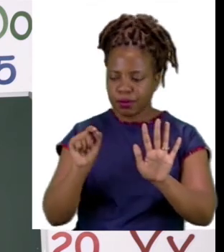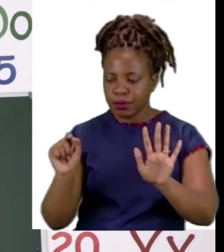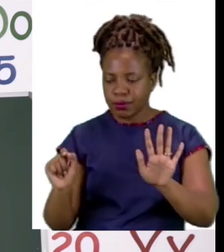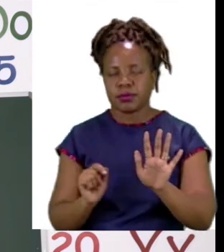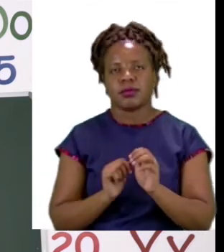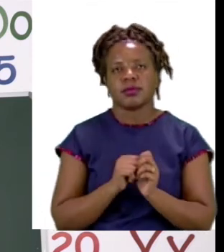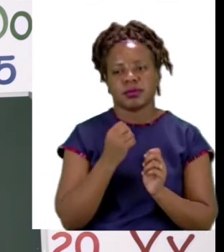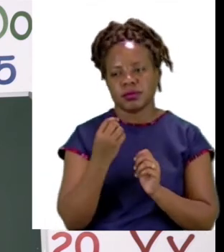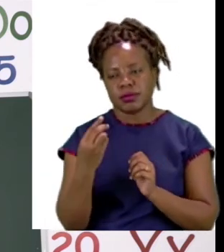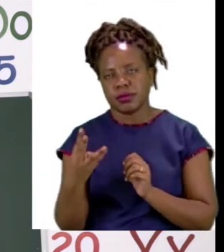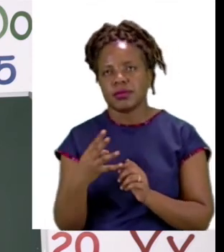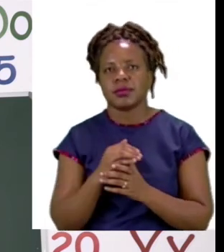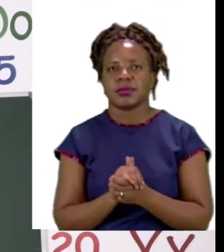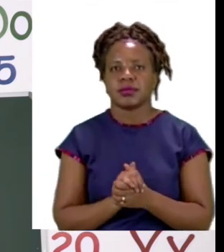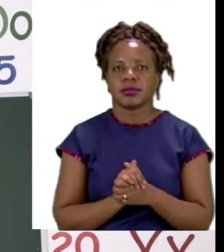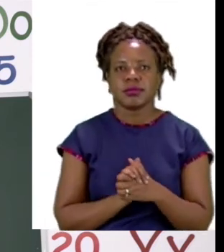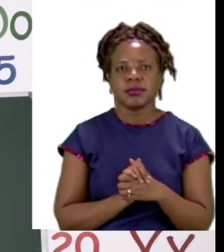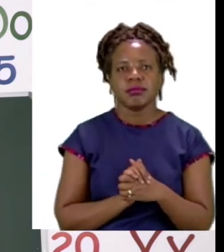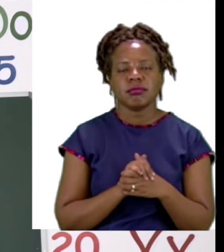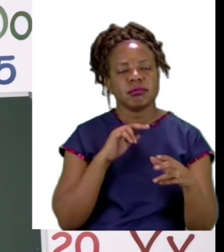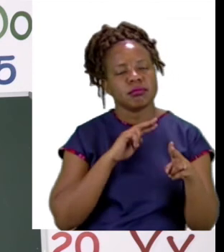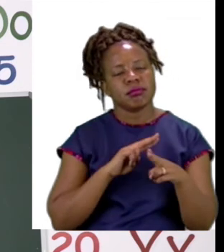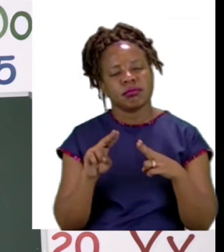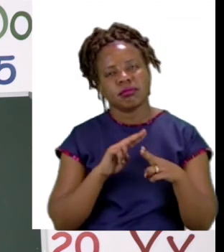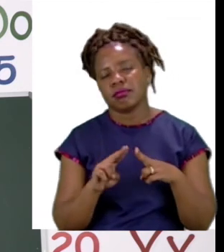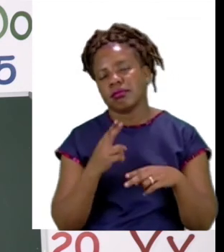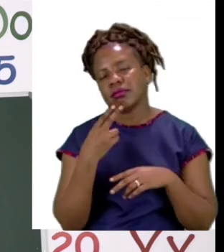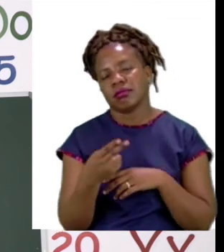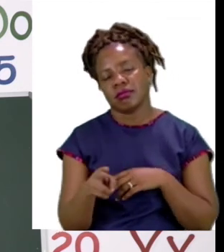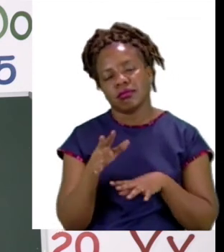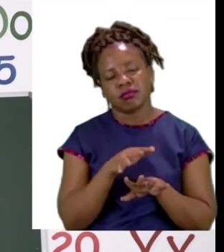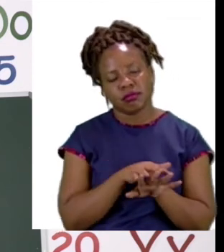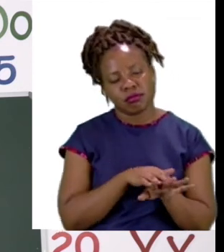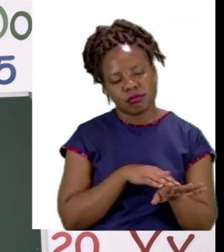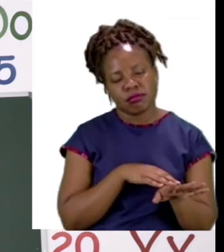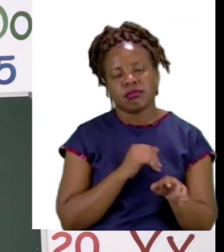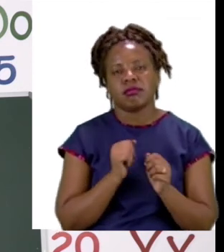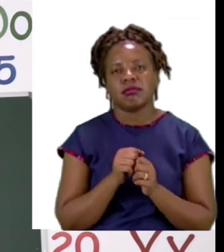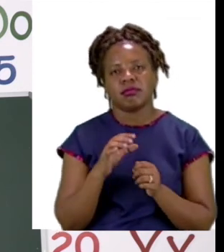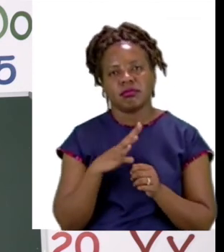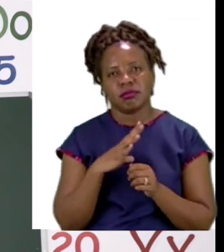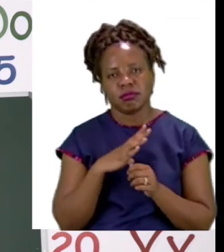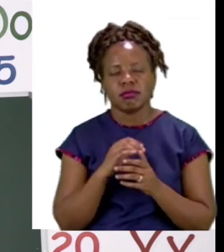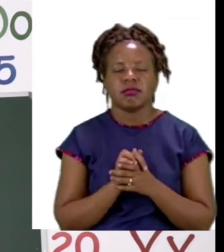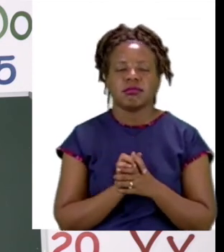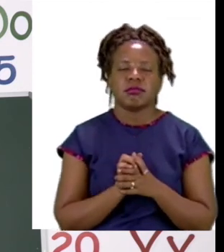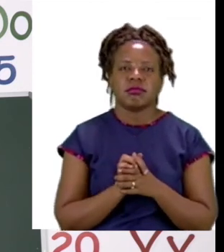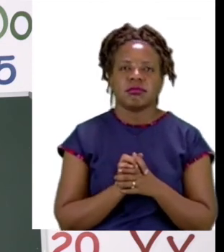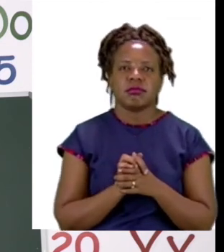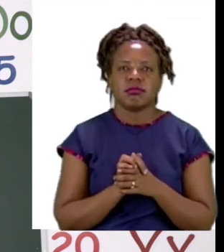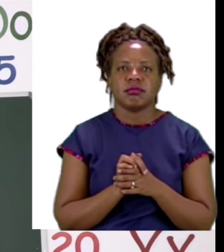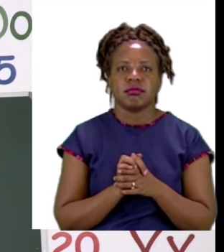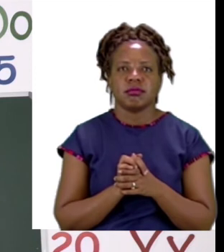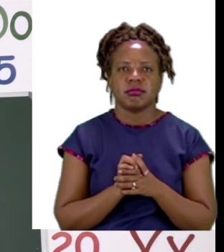it by yourselves. So take your time and make sure that you use your counters where you need them. But if you don't need